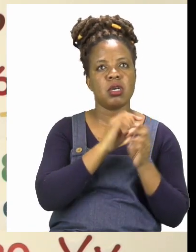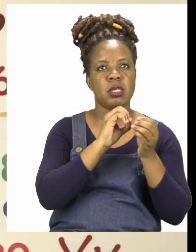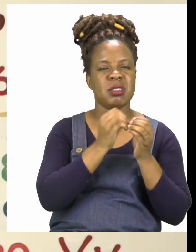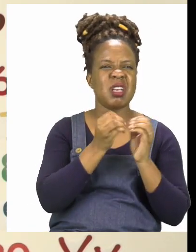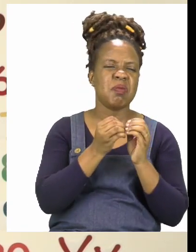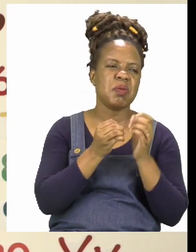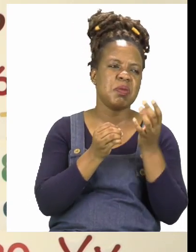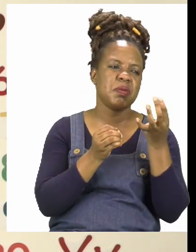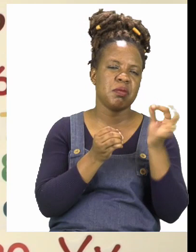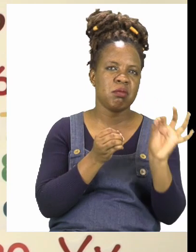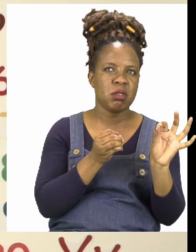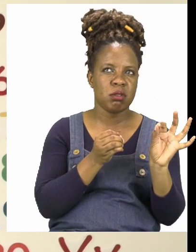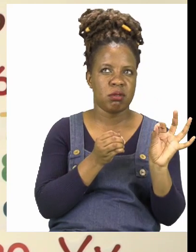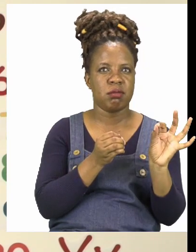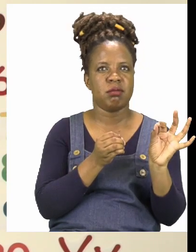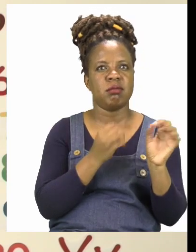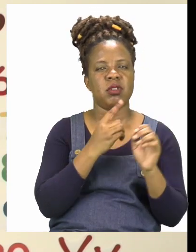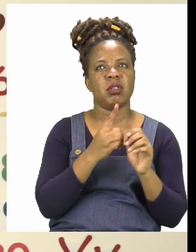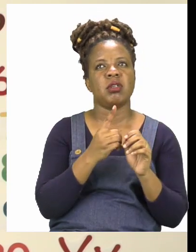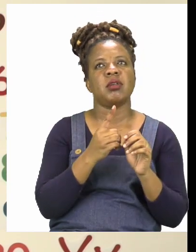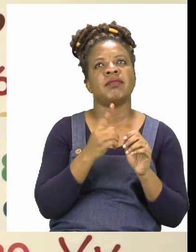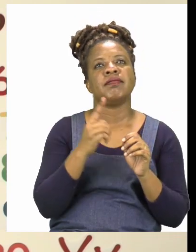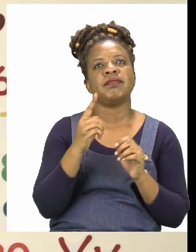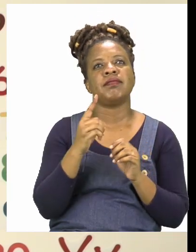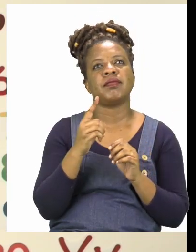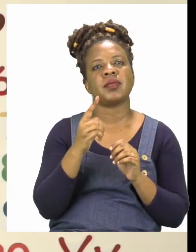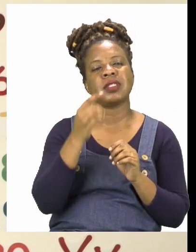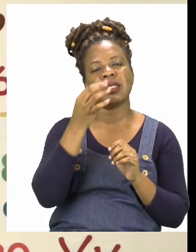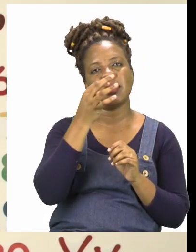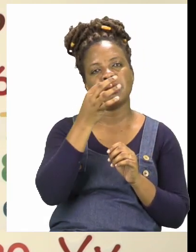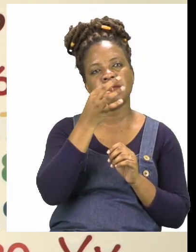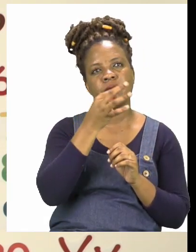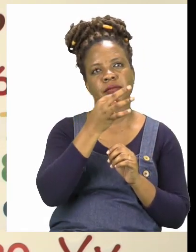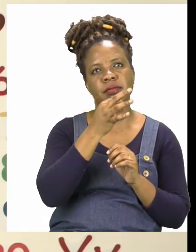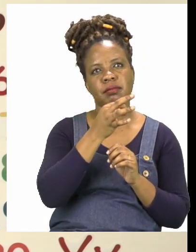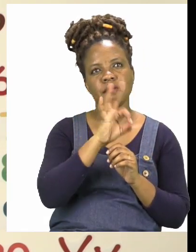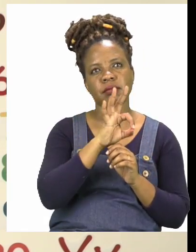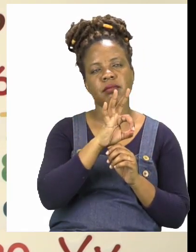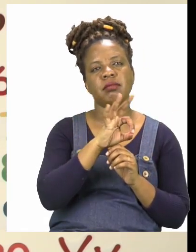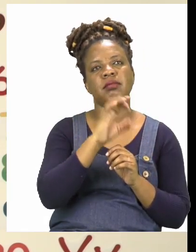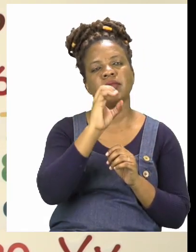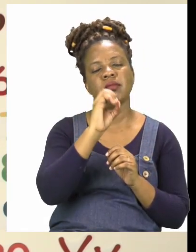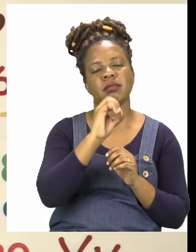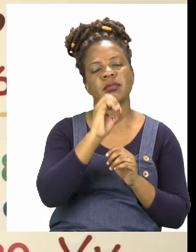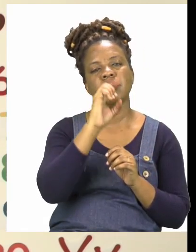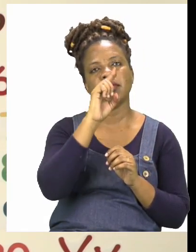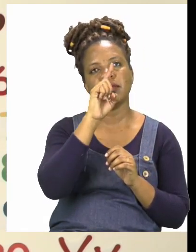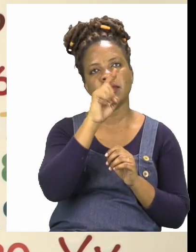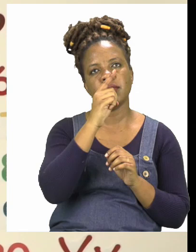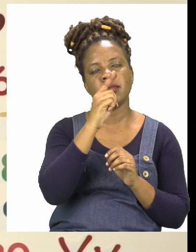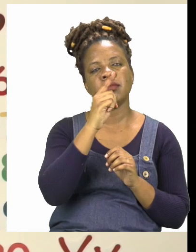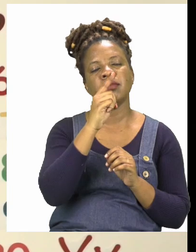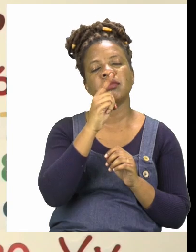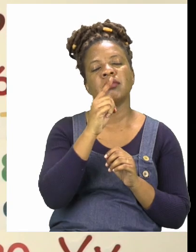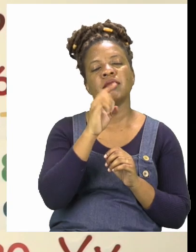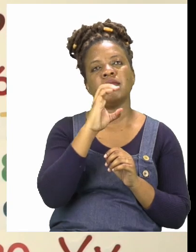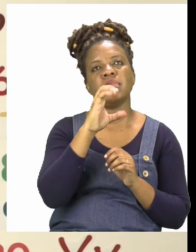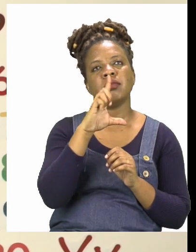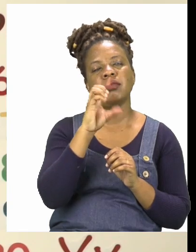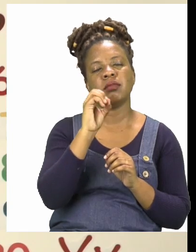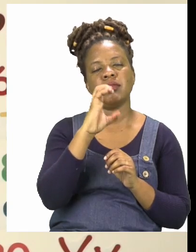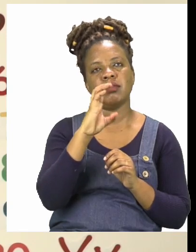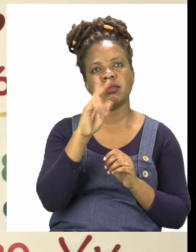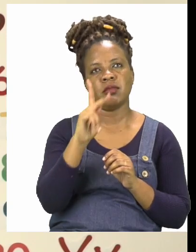at 6, we have said that it is half past, and then we look at the hour hand and it